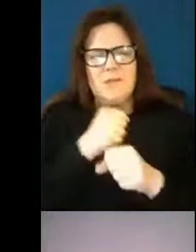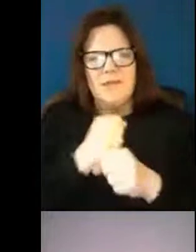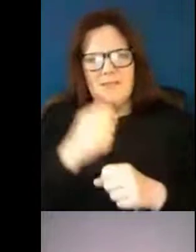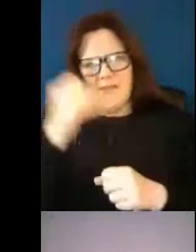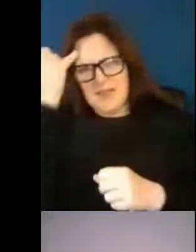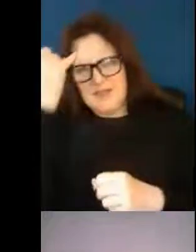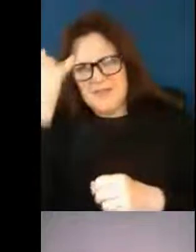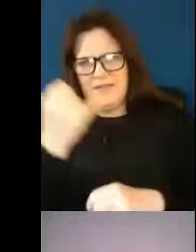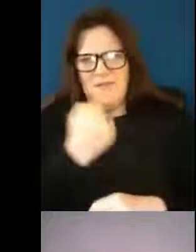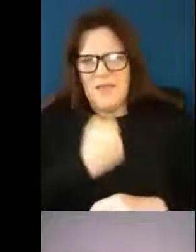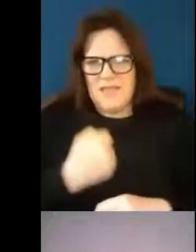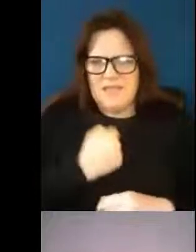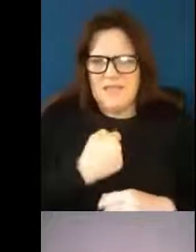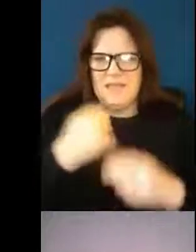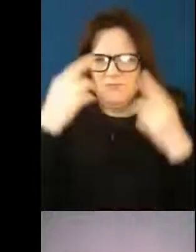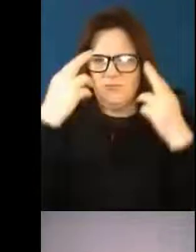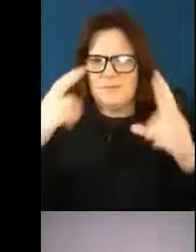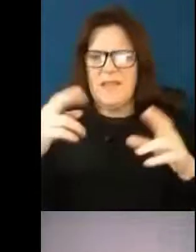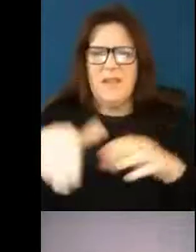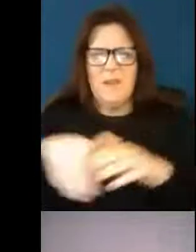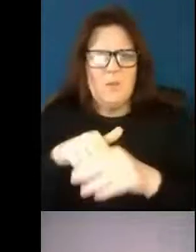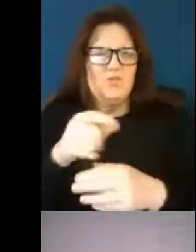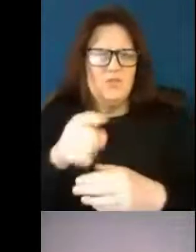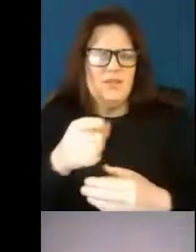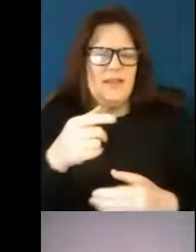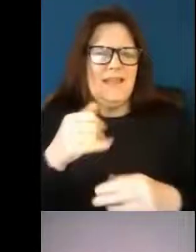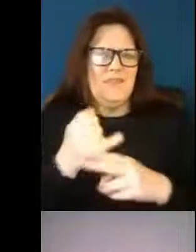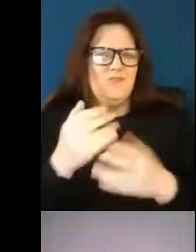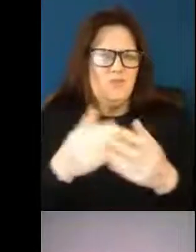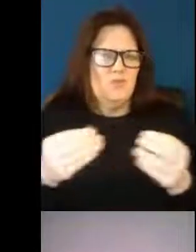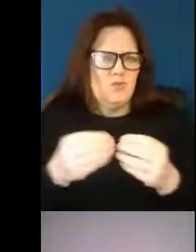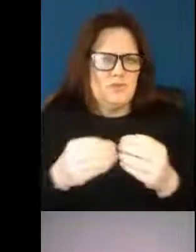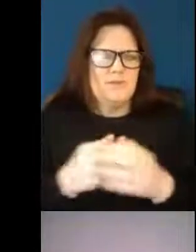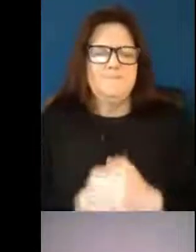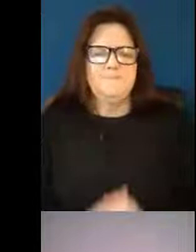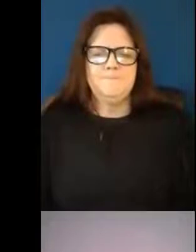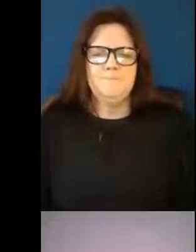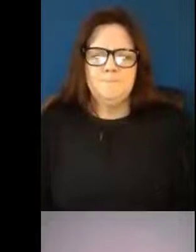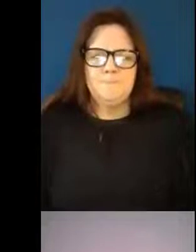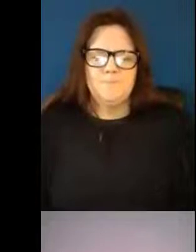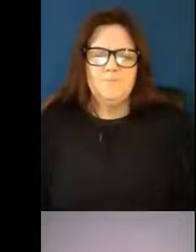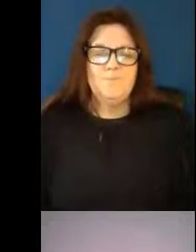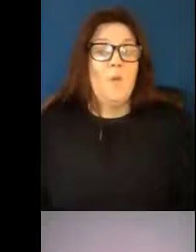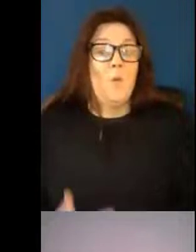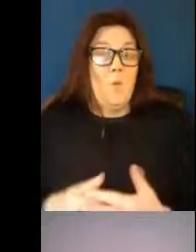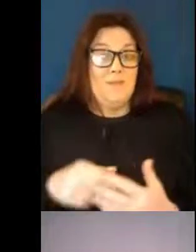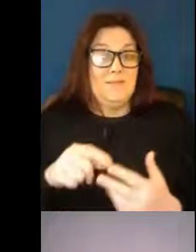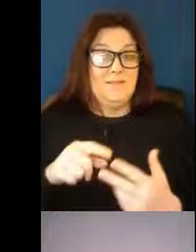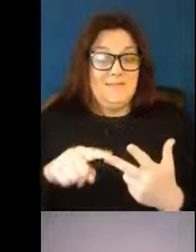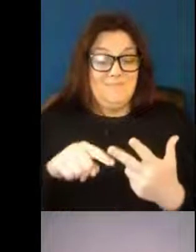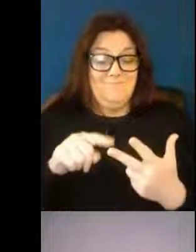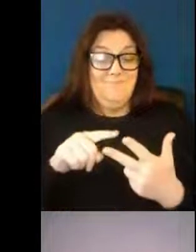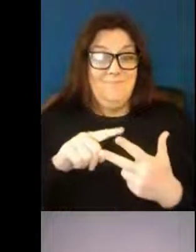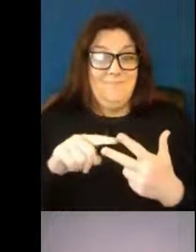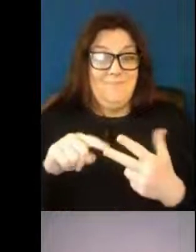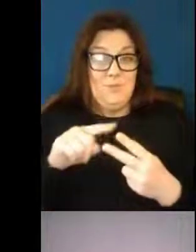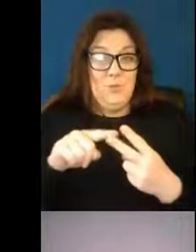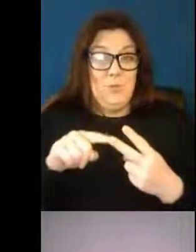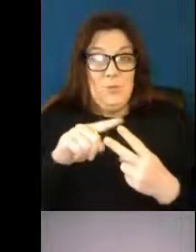identity, representation, and inclusion in resource lists. And what they did was they developed a